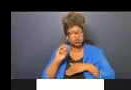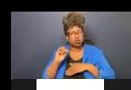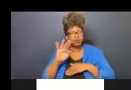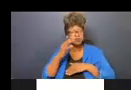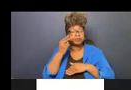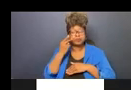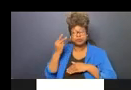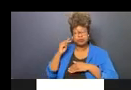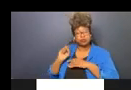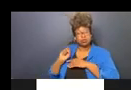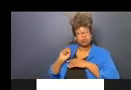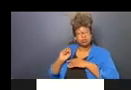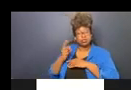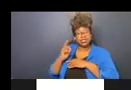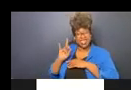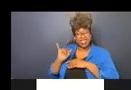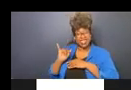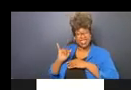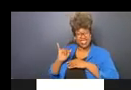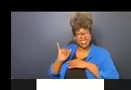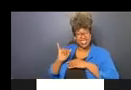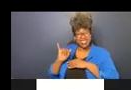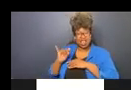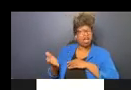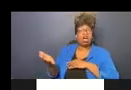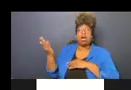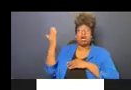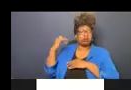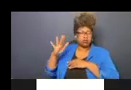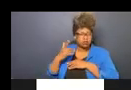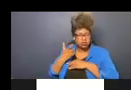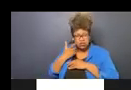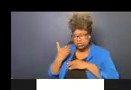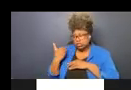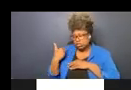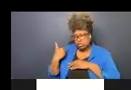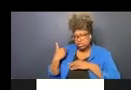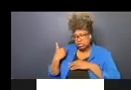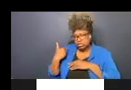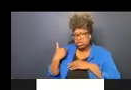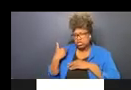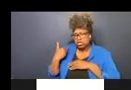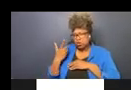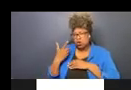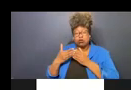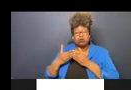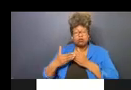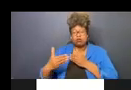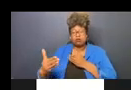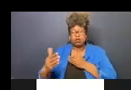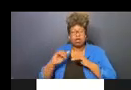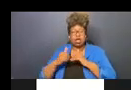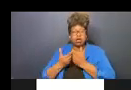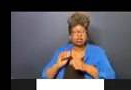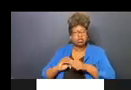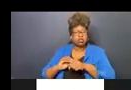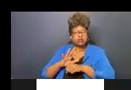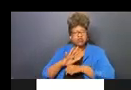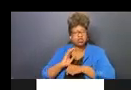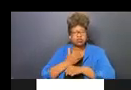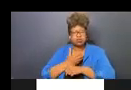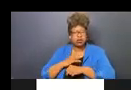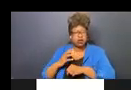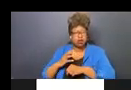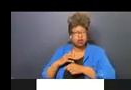the not so distant past and what that's going to look like in terms of vulnerability moving forward. So